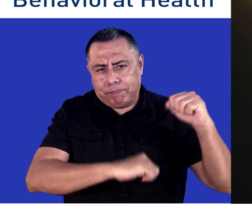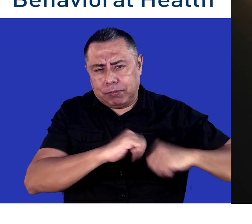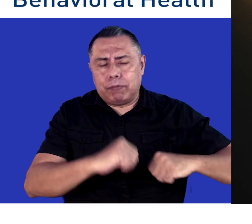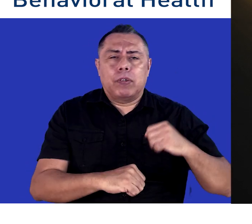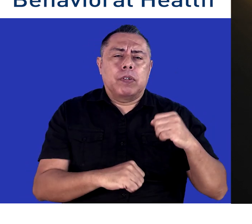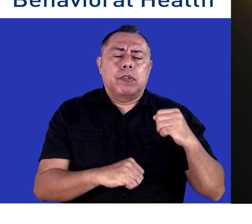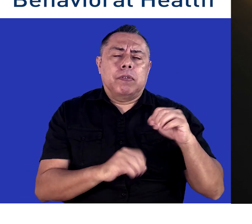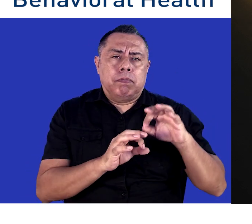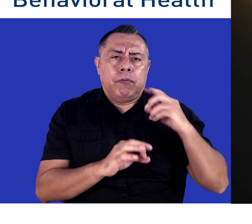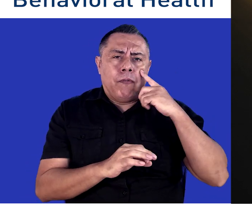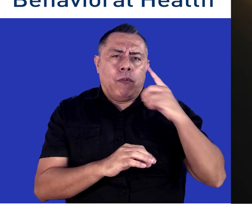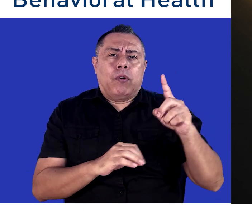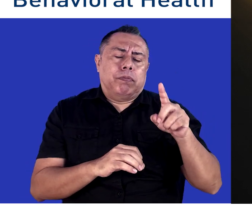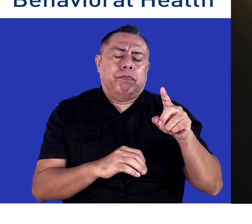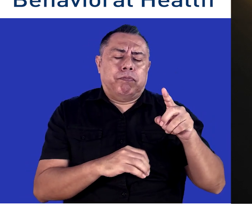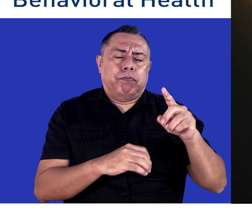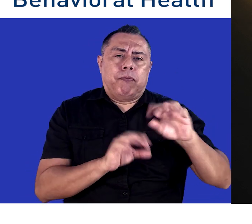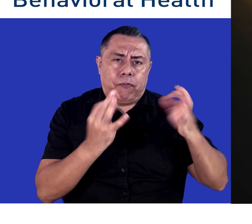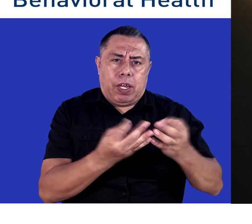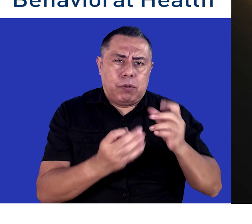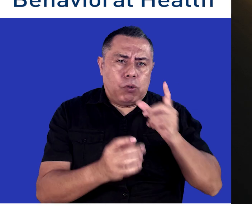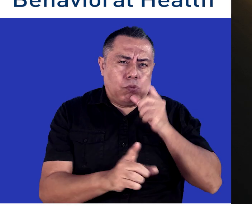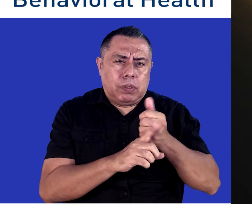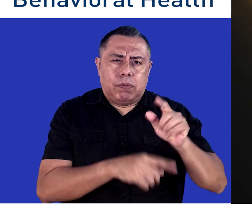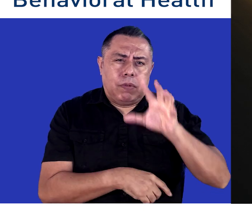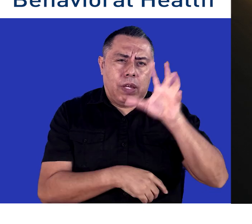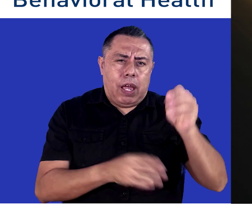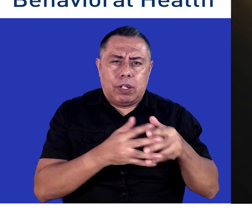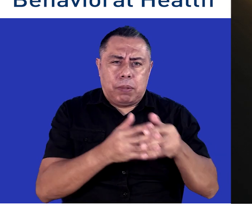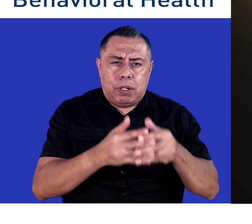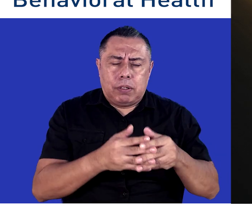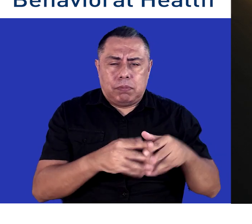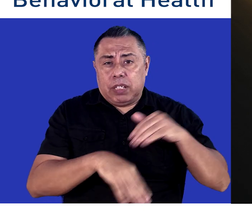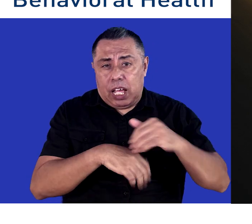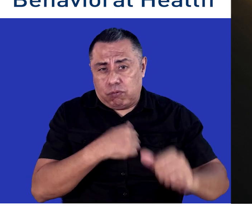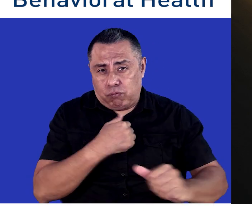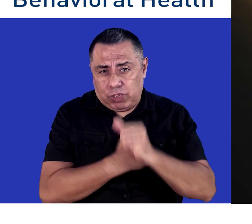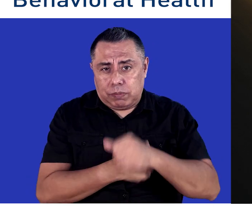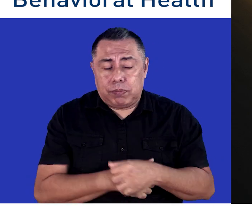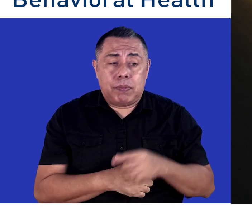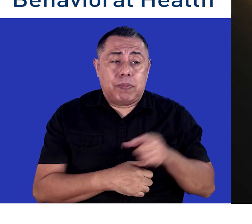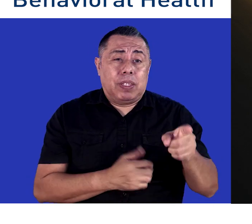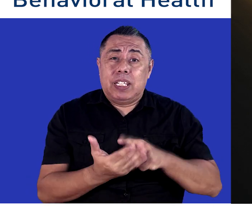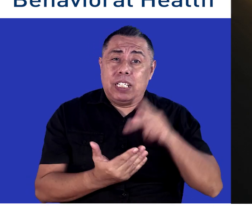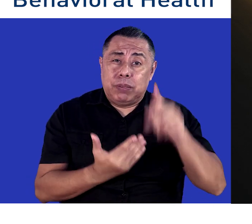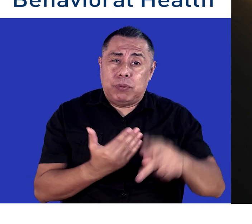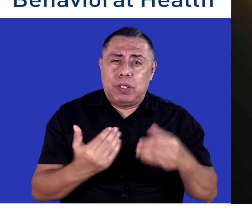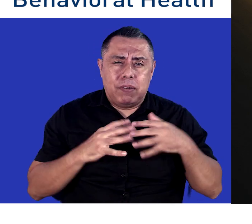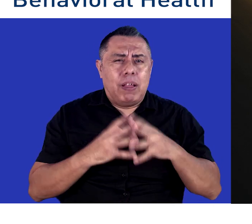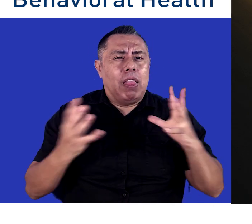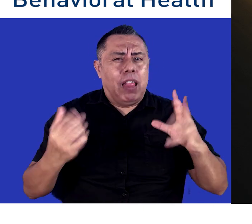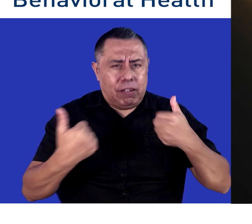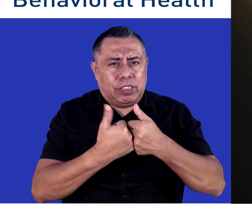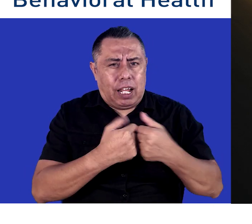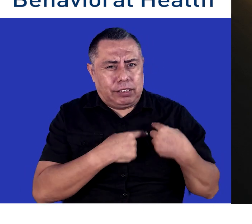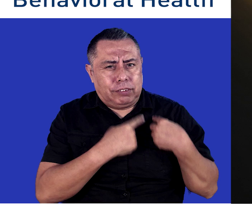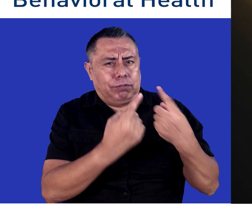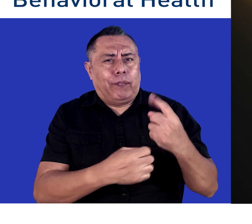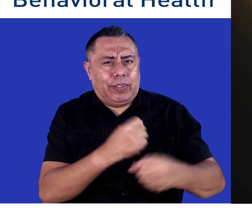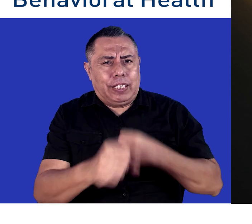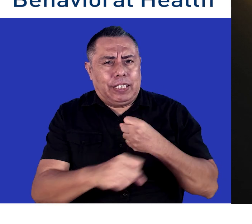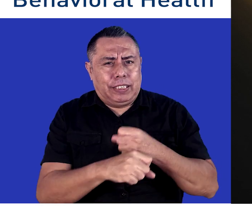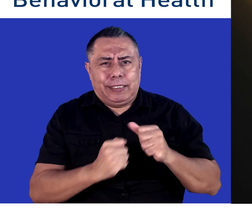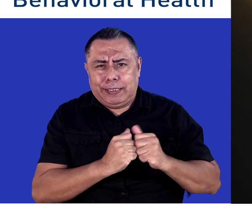risks and increasing resiliency for at-risk African American families. This program faced